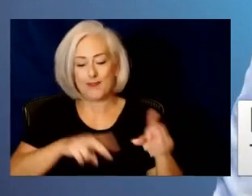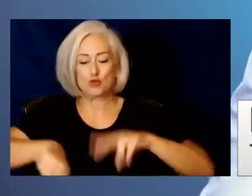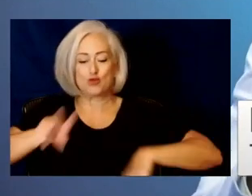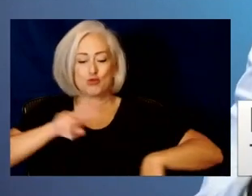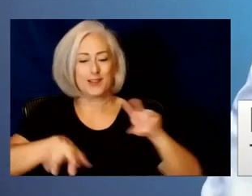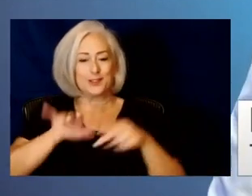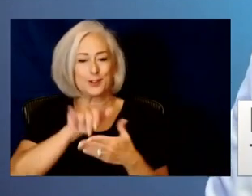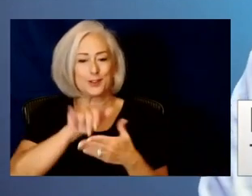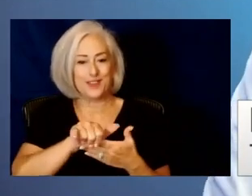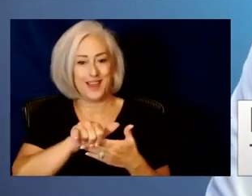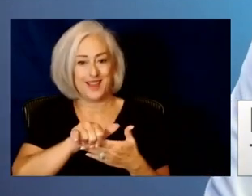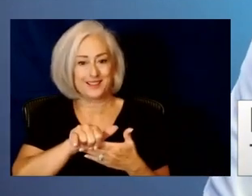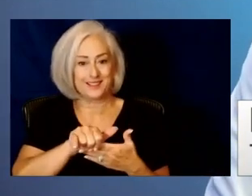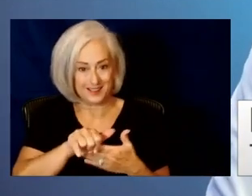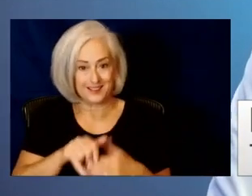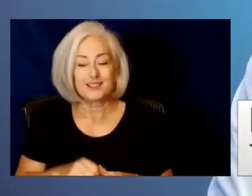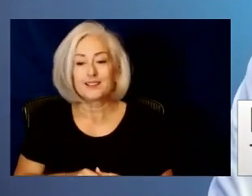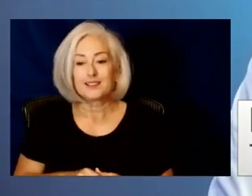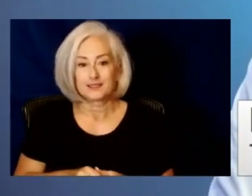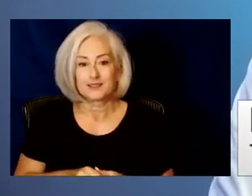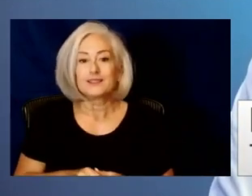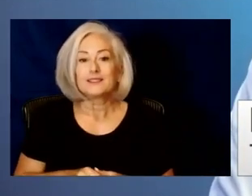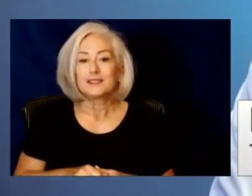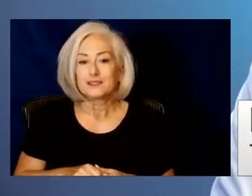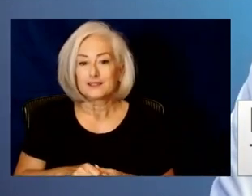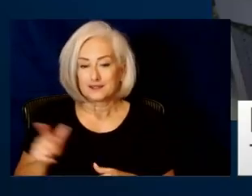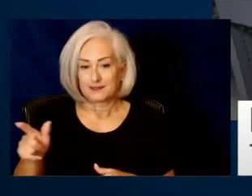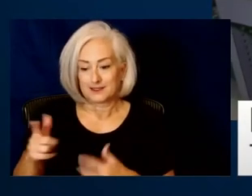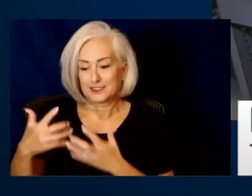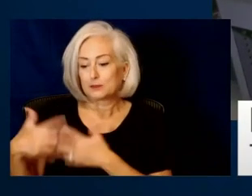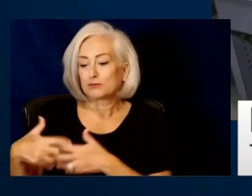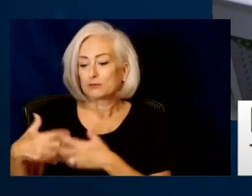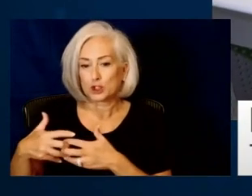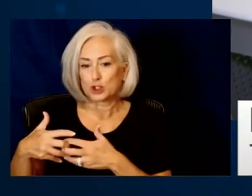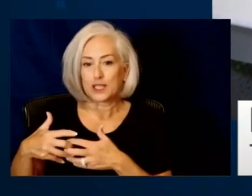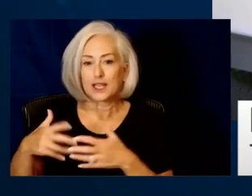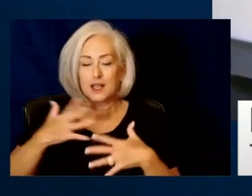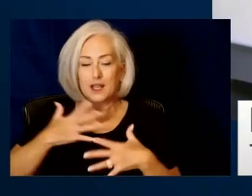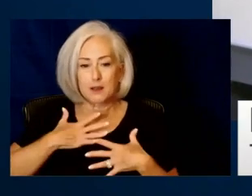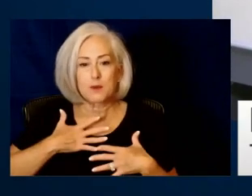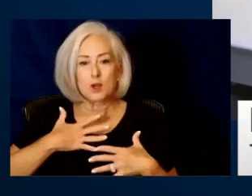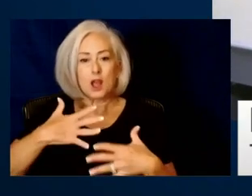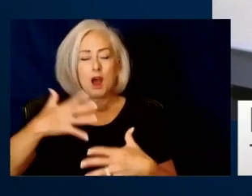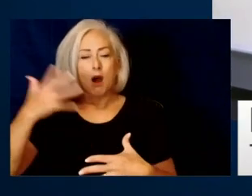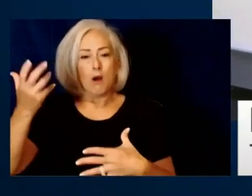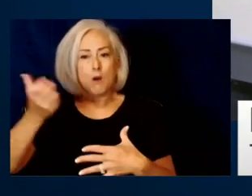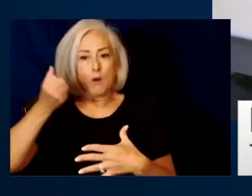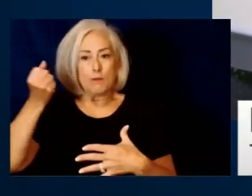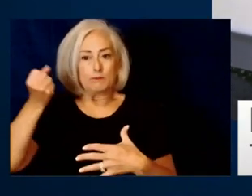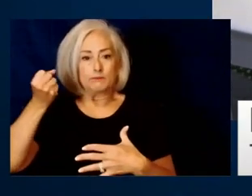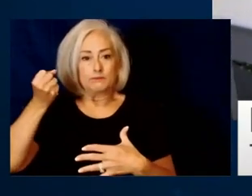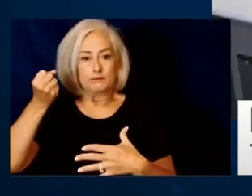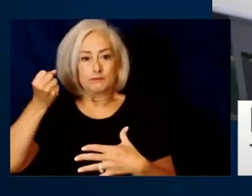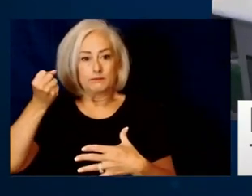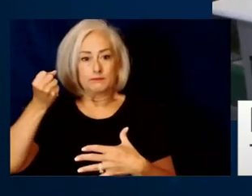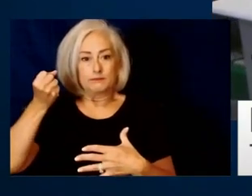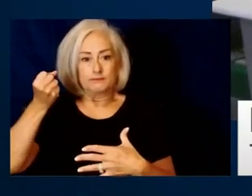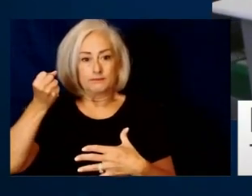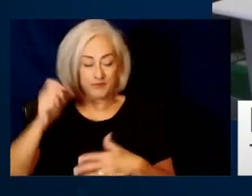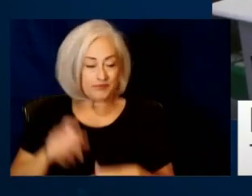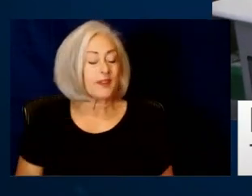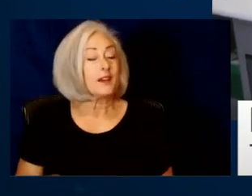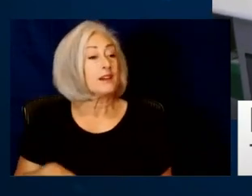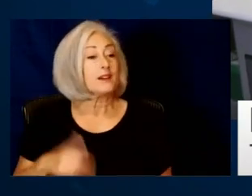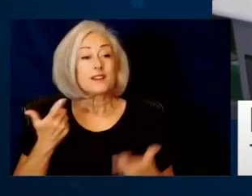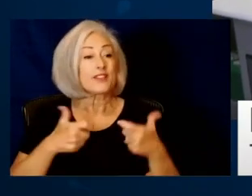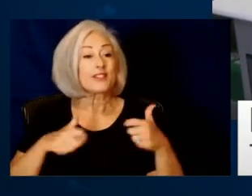things that Please physicians like Dr. Pike need to breath. Discuss with. All right. So then the big challenge is you got to hold your breath